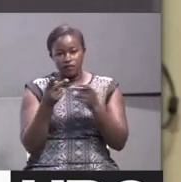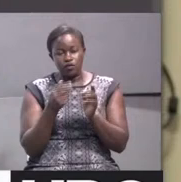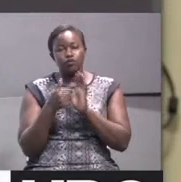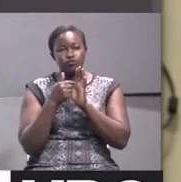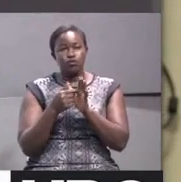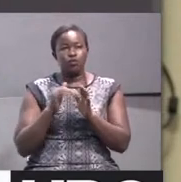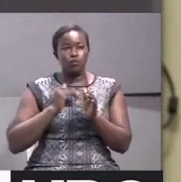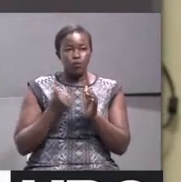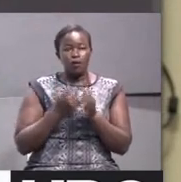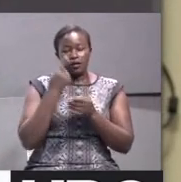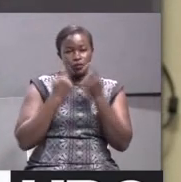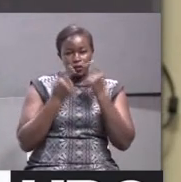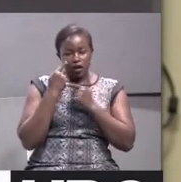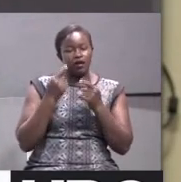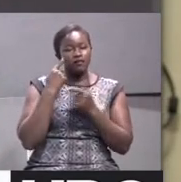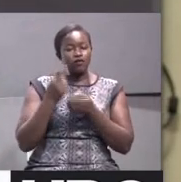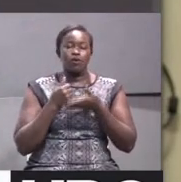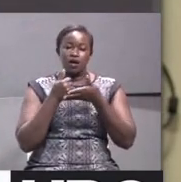for help.